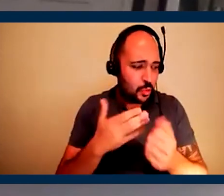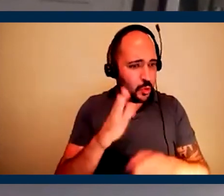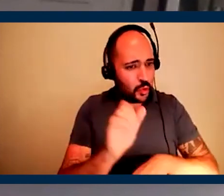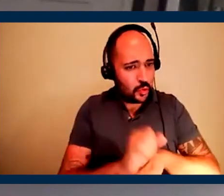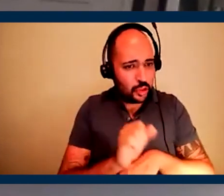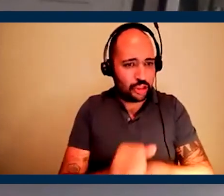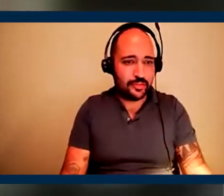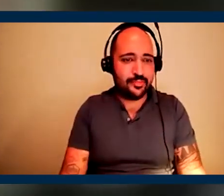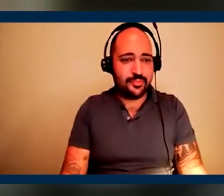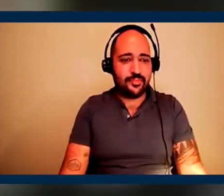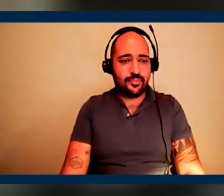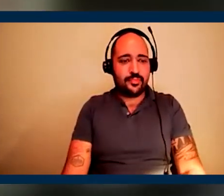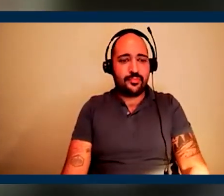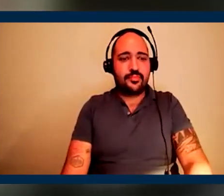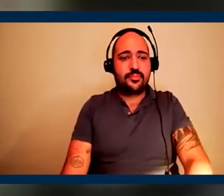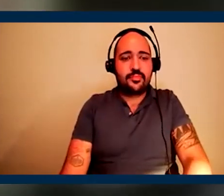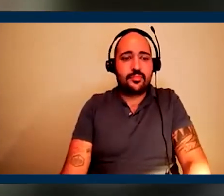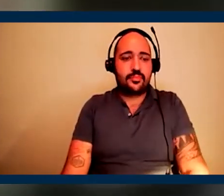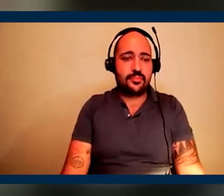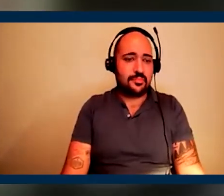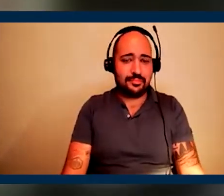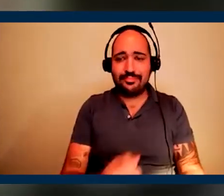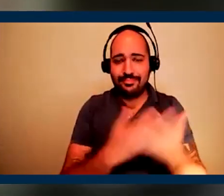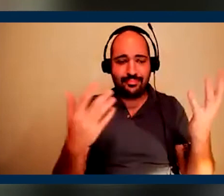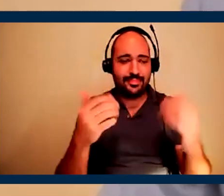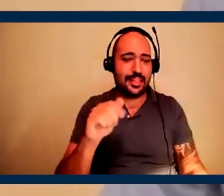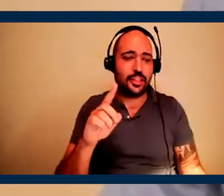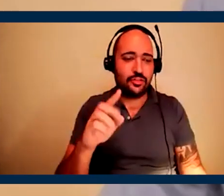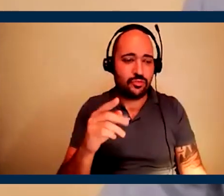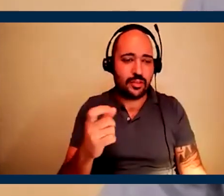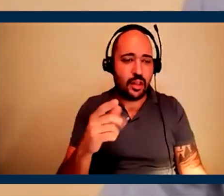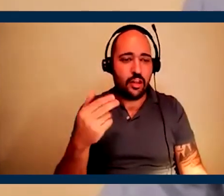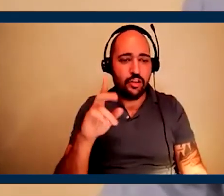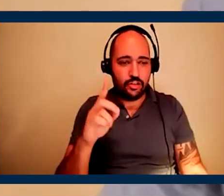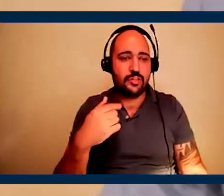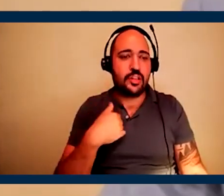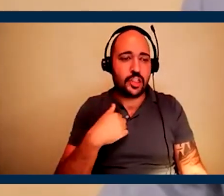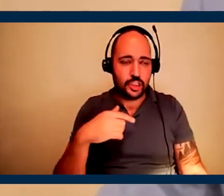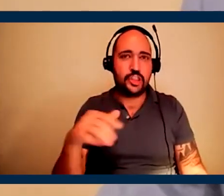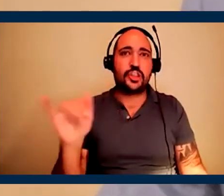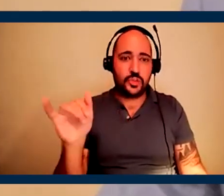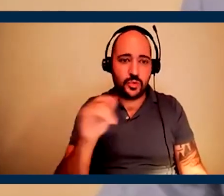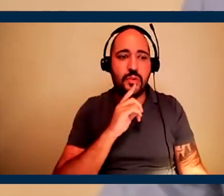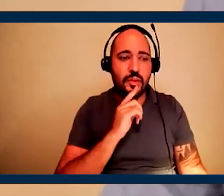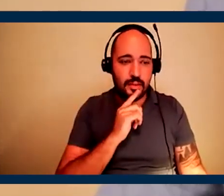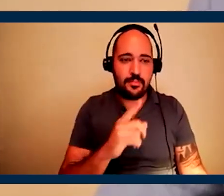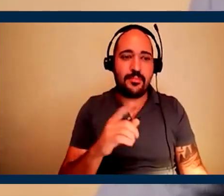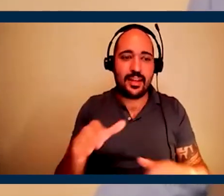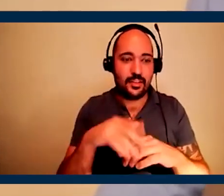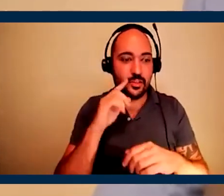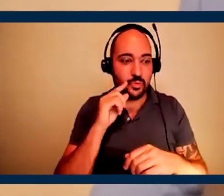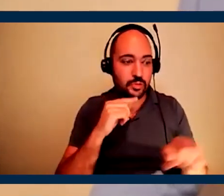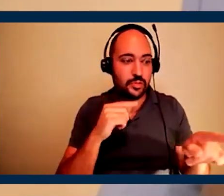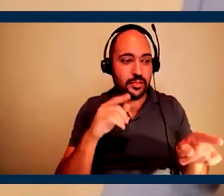doing at the party? You can follow me on all platforms at Drexel Herd. I too am active on Twitter. Isaac, who just